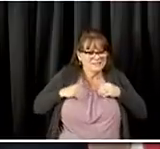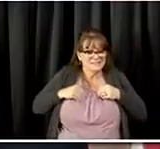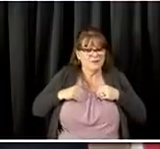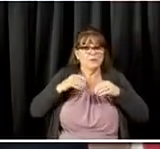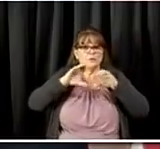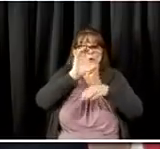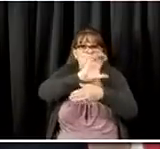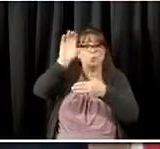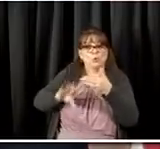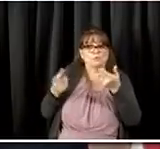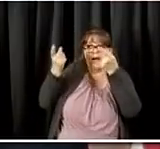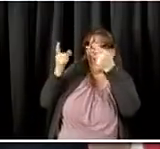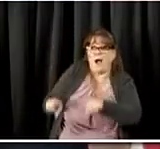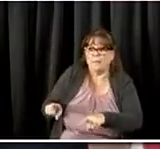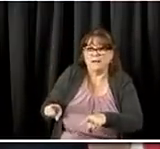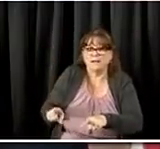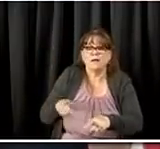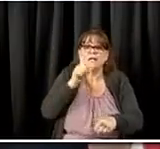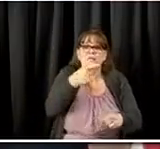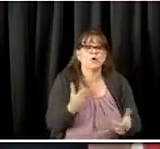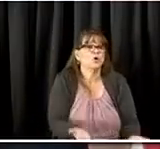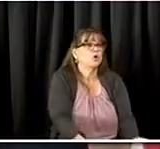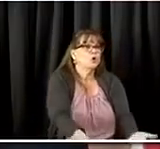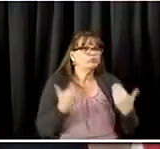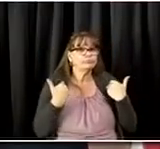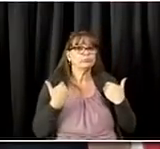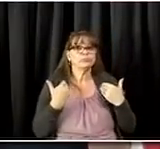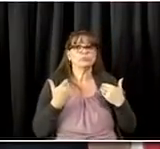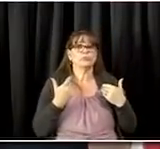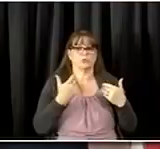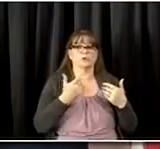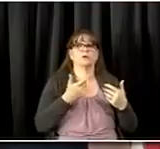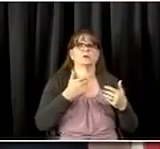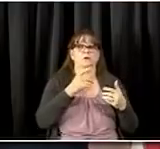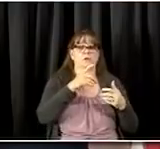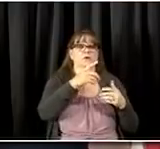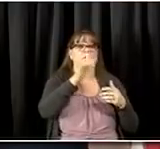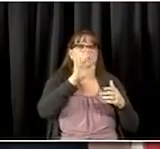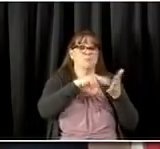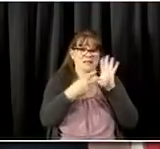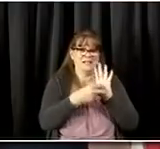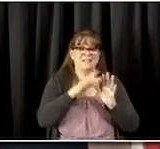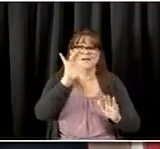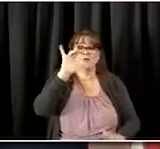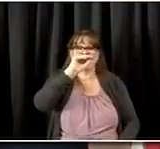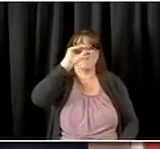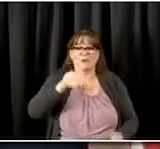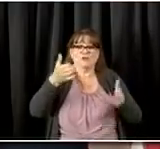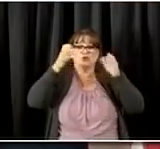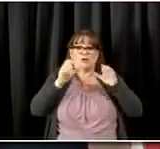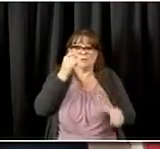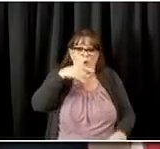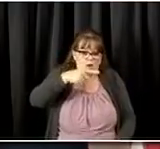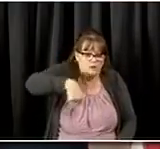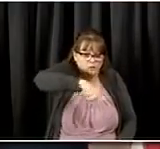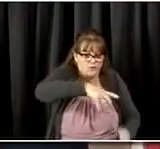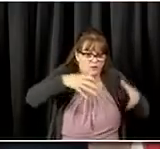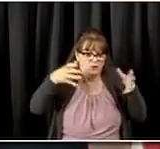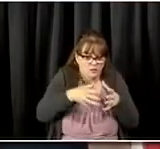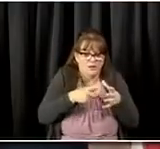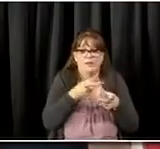for Thanksgiving, there's a 1 in 5 chance that you're inviting COVID into your home, and in that scenario, it likely will spread to 3, 4, or 5 people